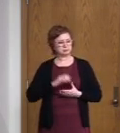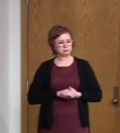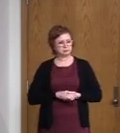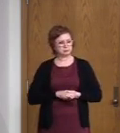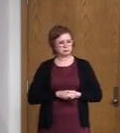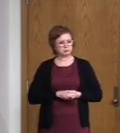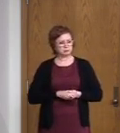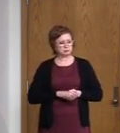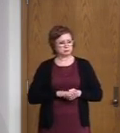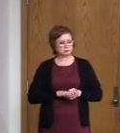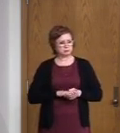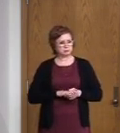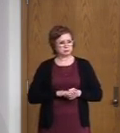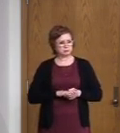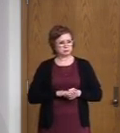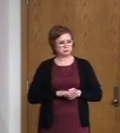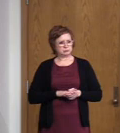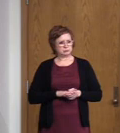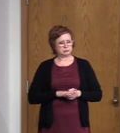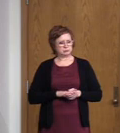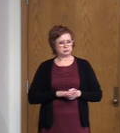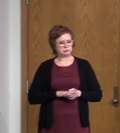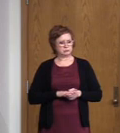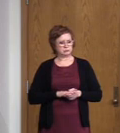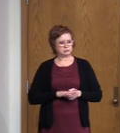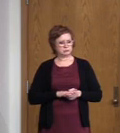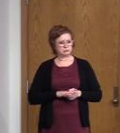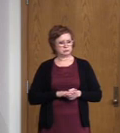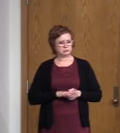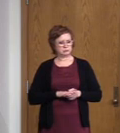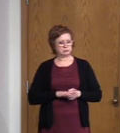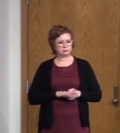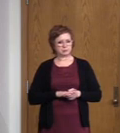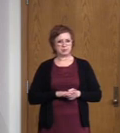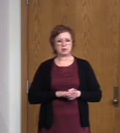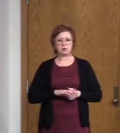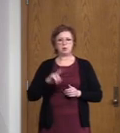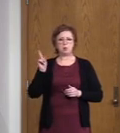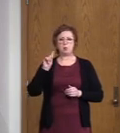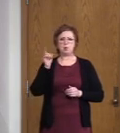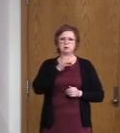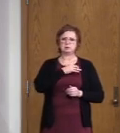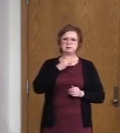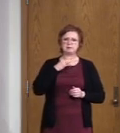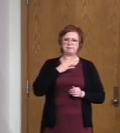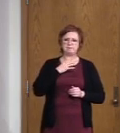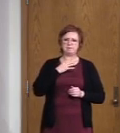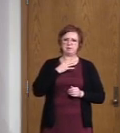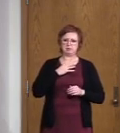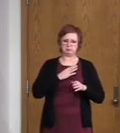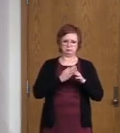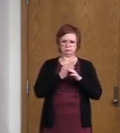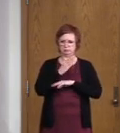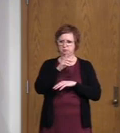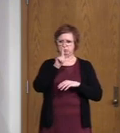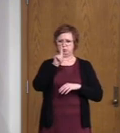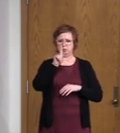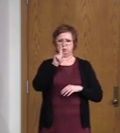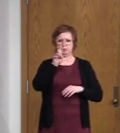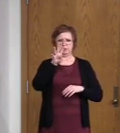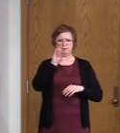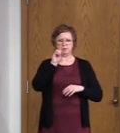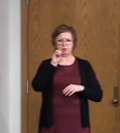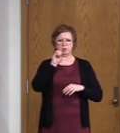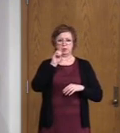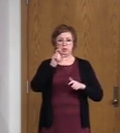wondering where all the people are going to be coming from to staff these immunization clinics. I think there's more than 140 mass